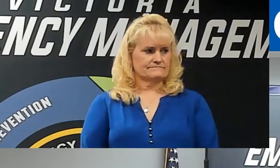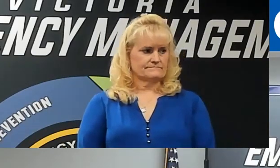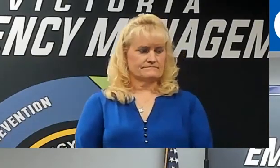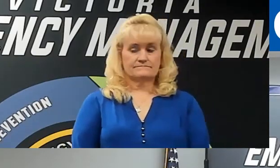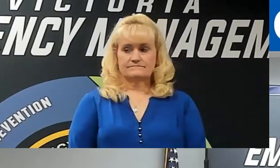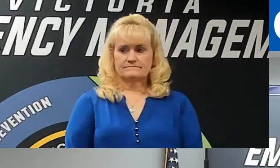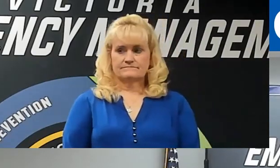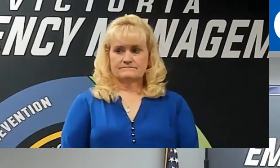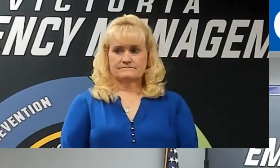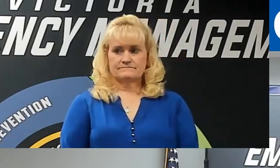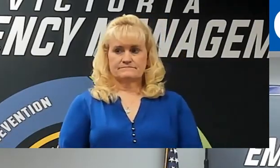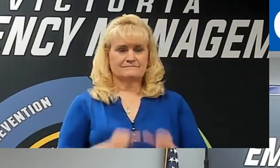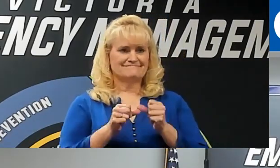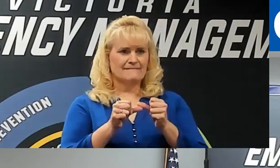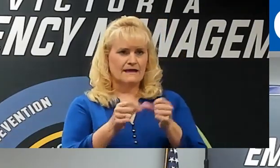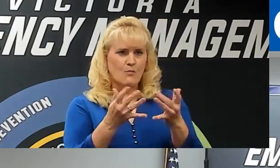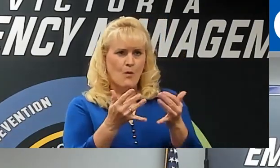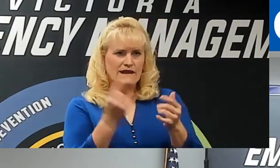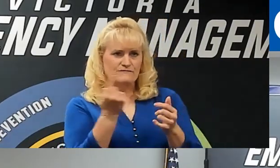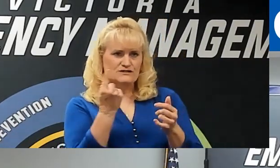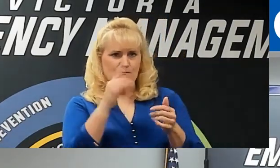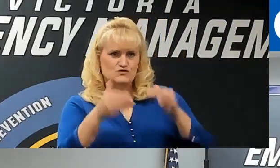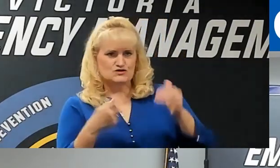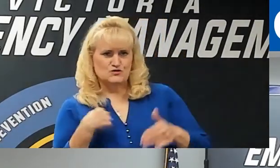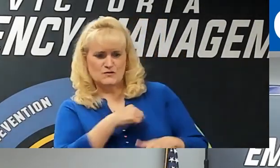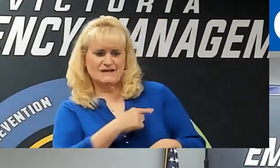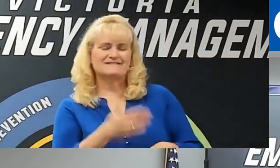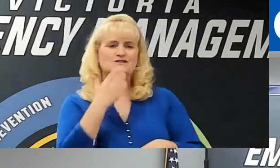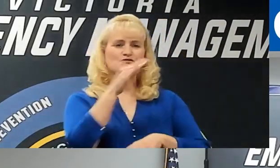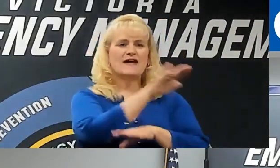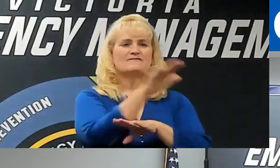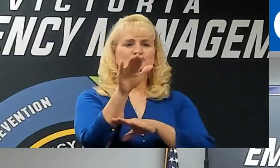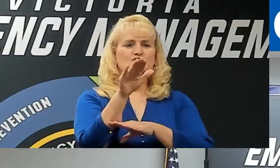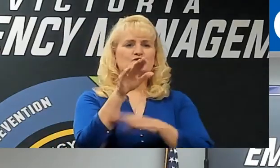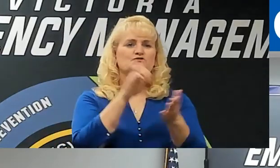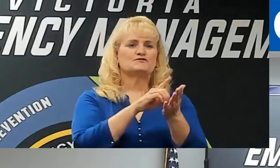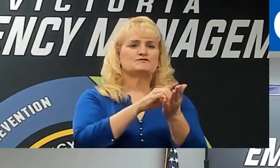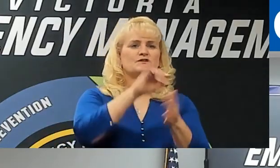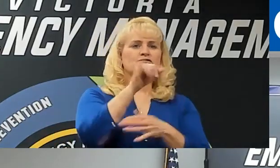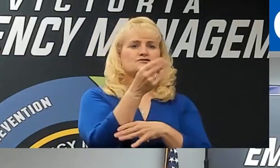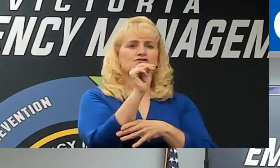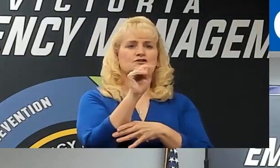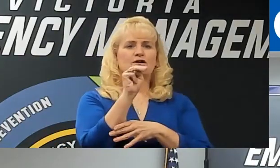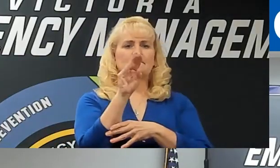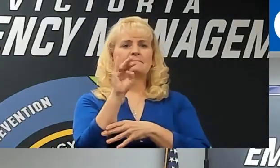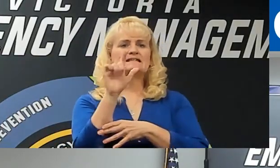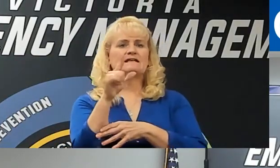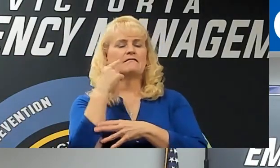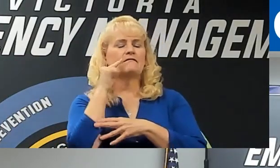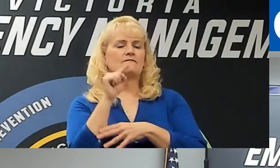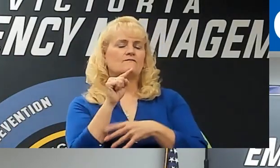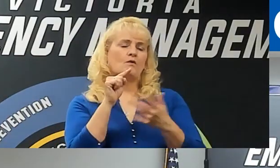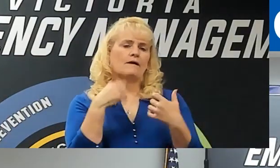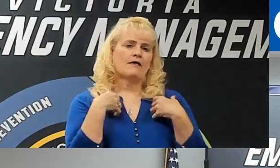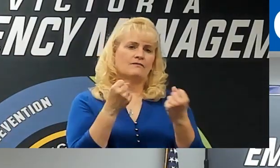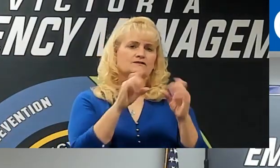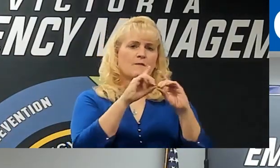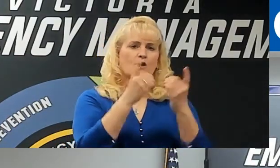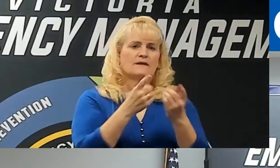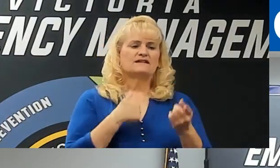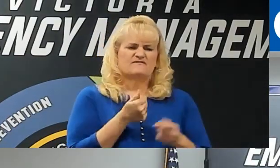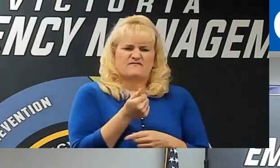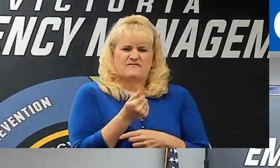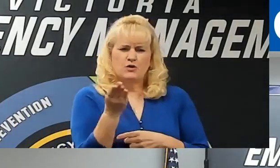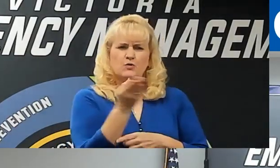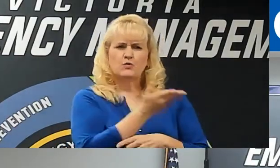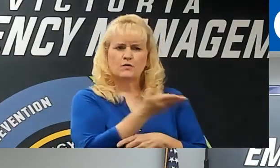I keep waiting for someone to introduce us. Good afternoon, Dr. John McNeill, Local Health Authority for the Health Department. I've got just a few